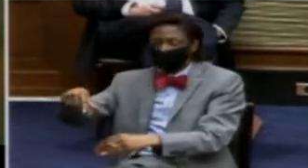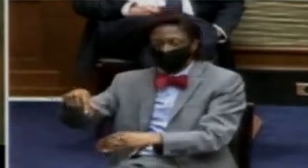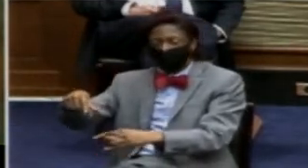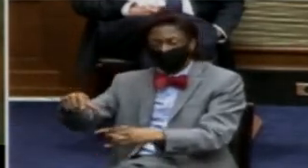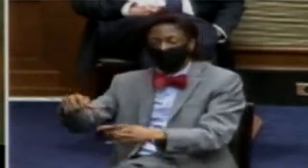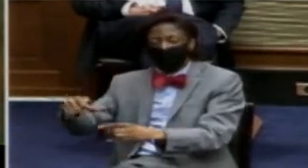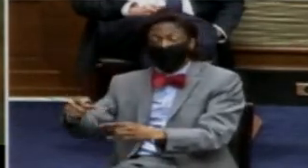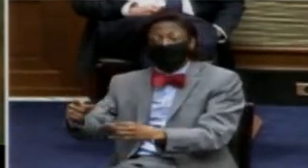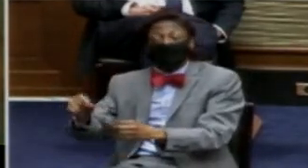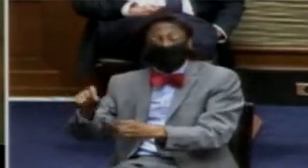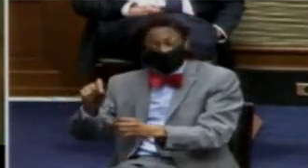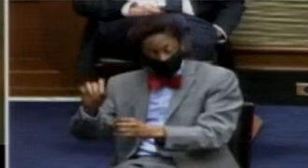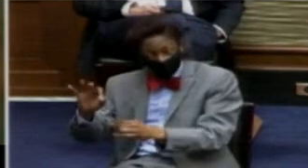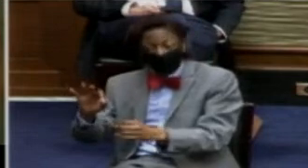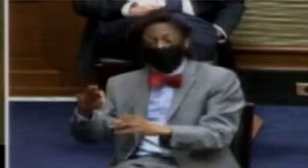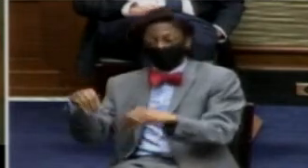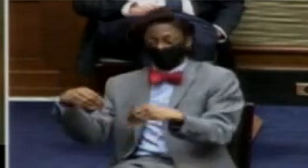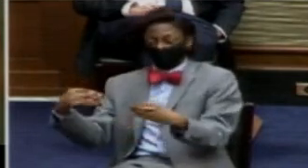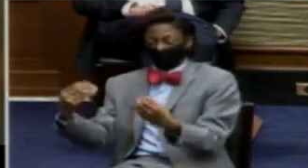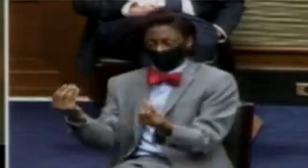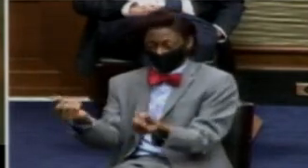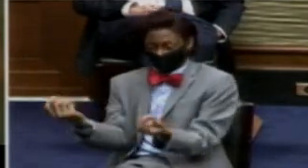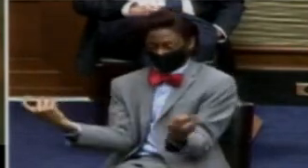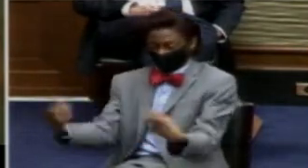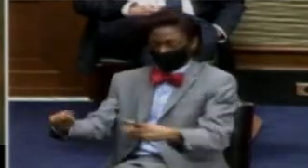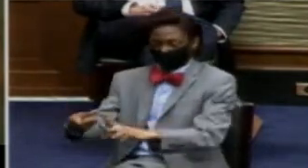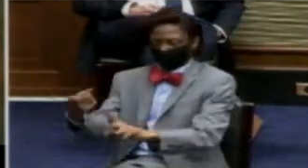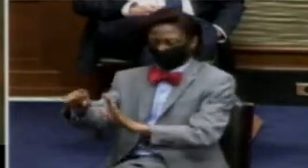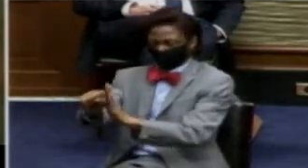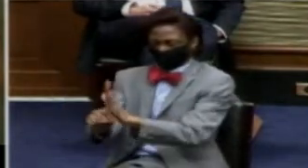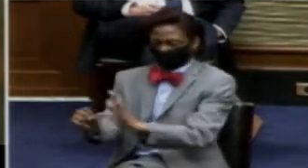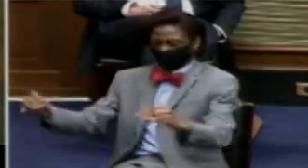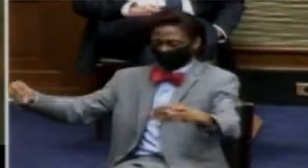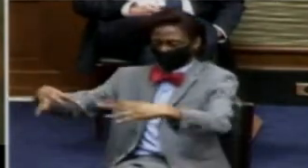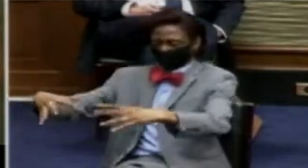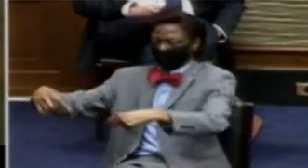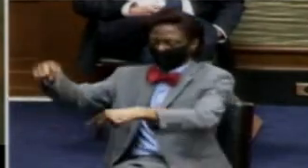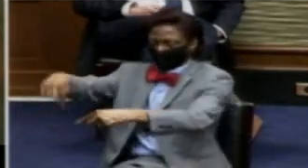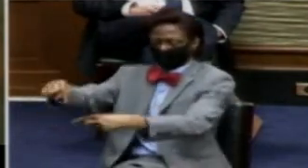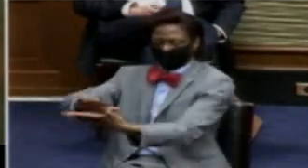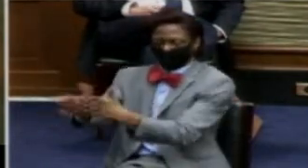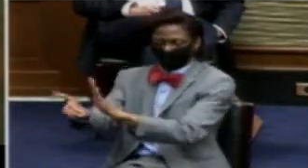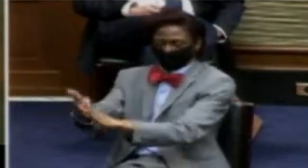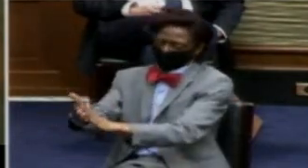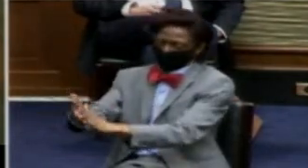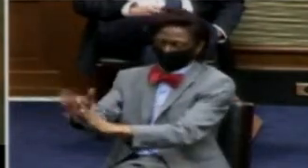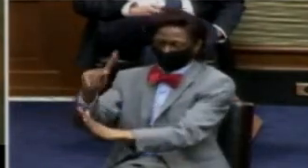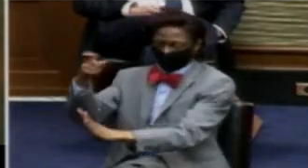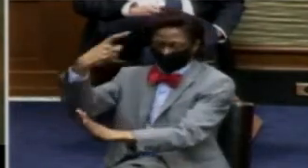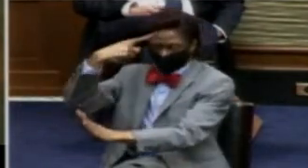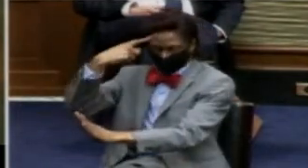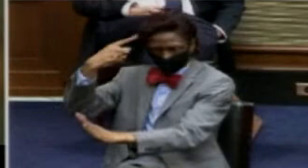and the acceptance of Congress become the seat of the government of the United States.